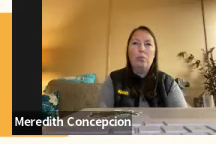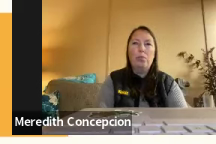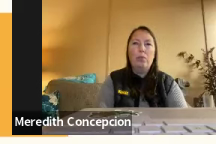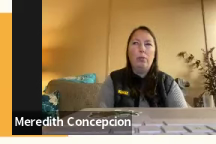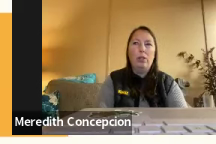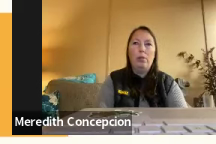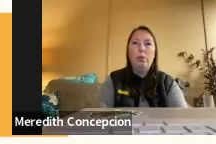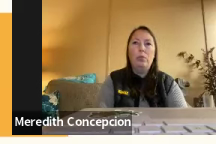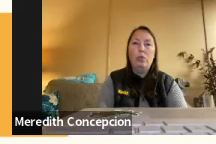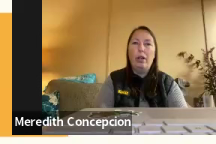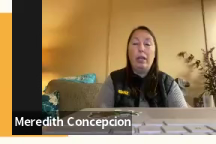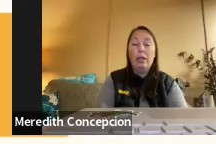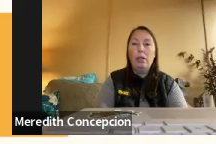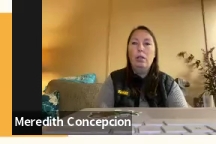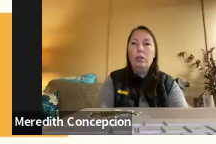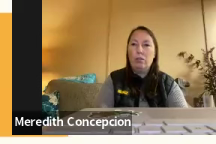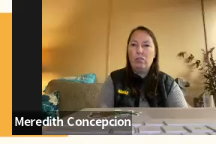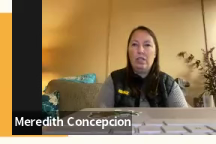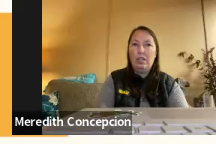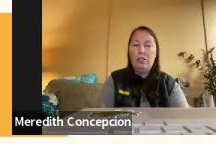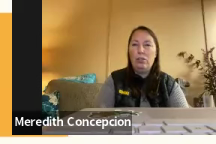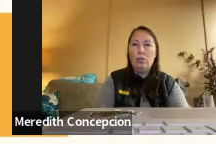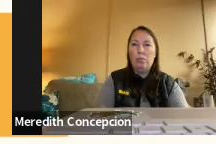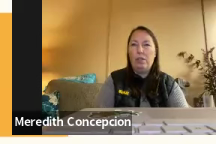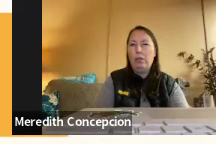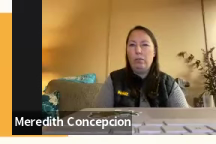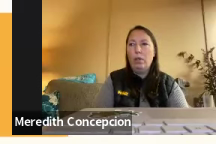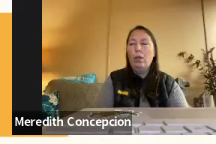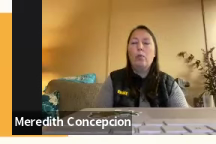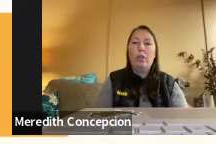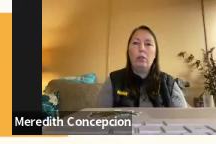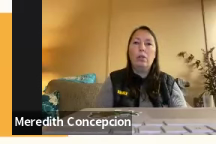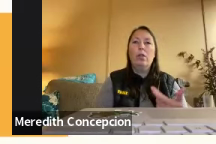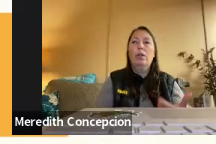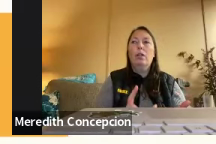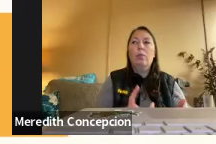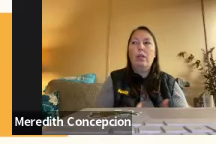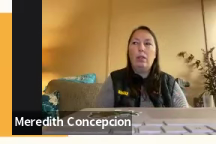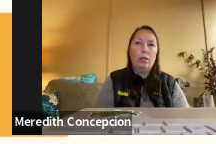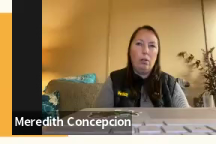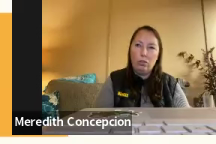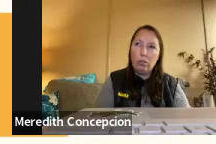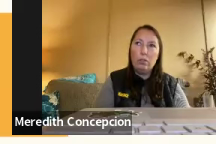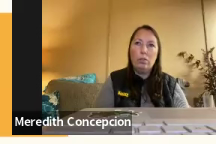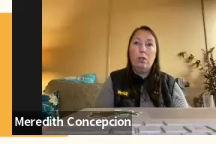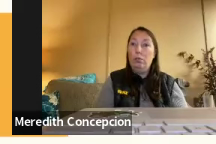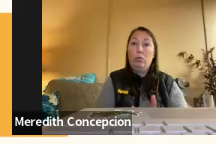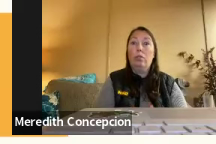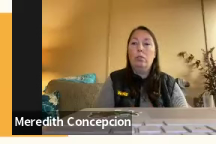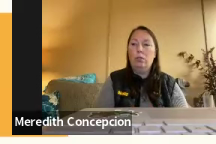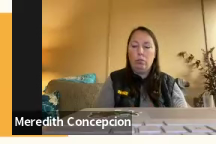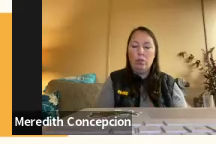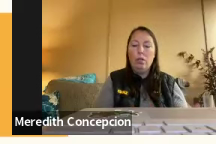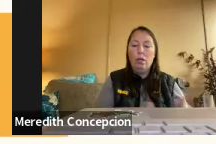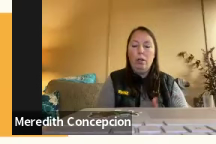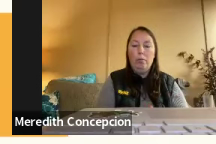people. And so sometimes a lot of people do not get the services they need just because of the way they look, the way that their insurance is